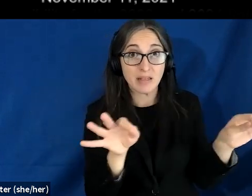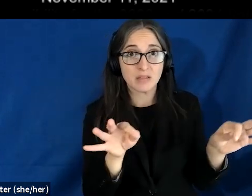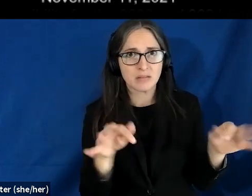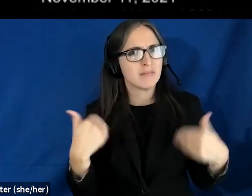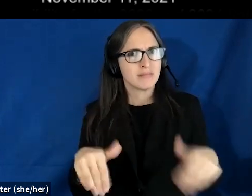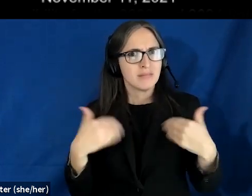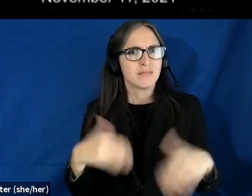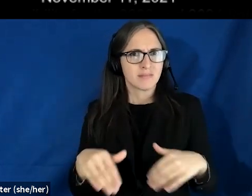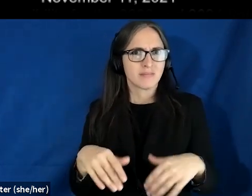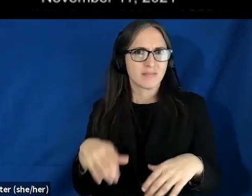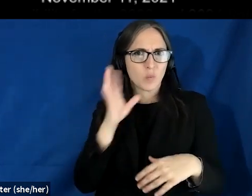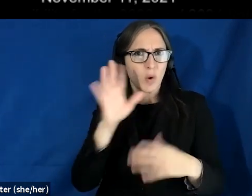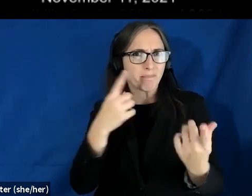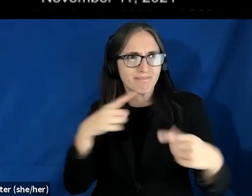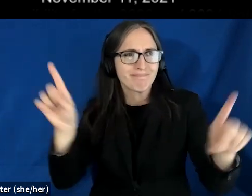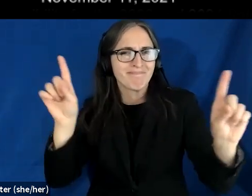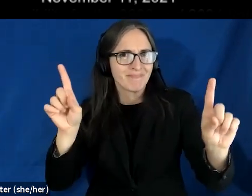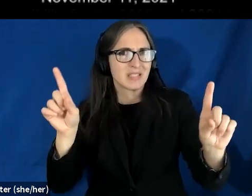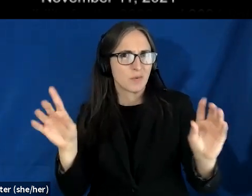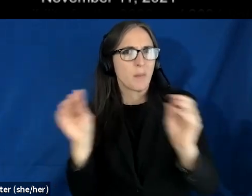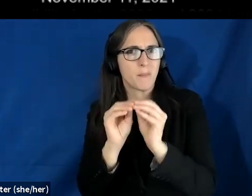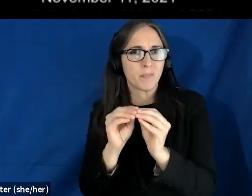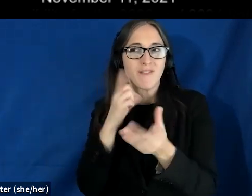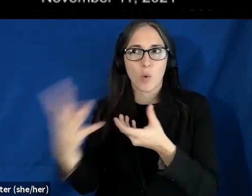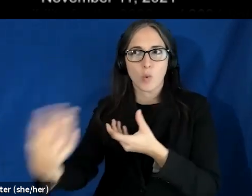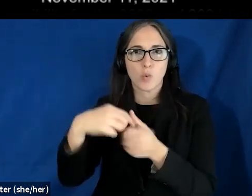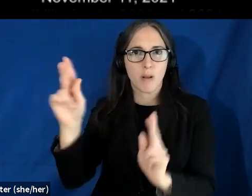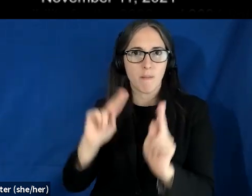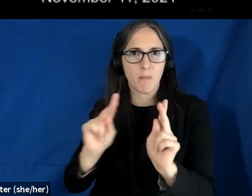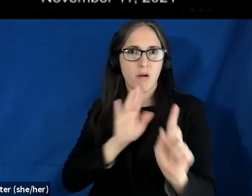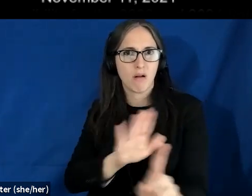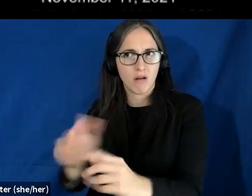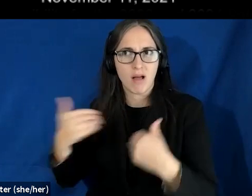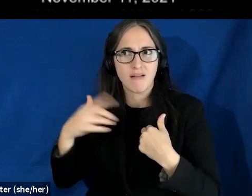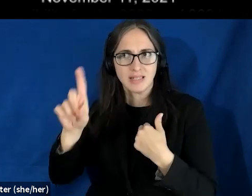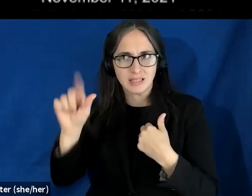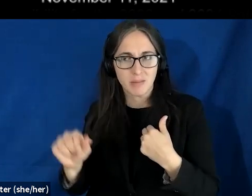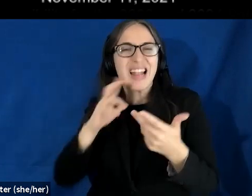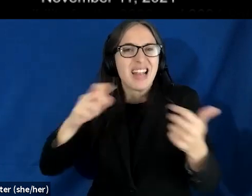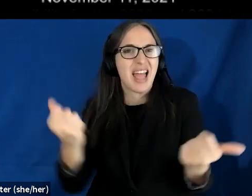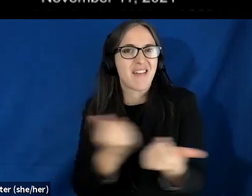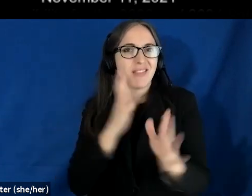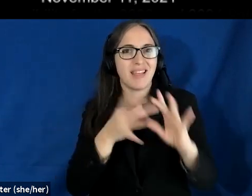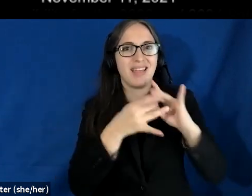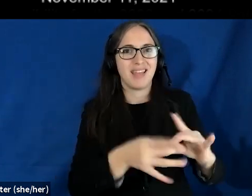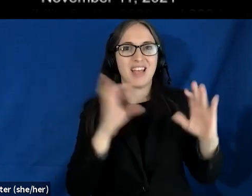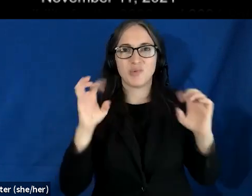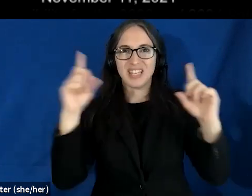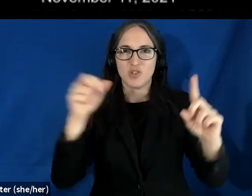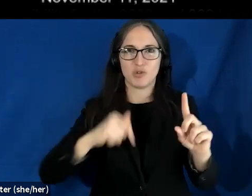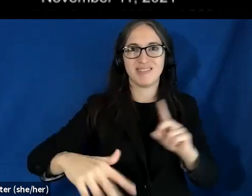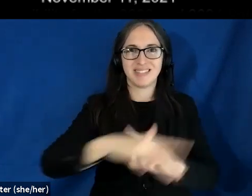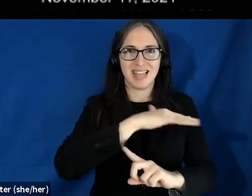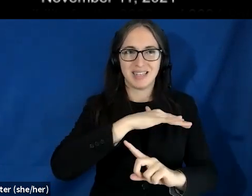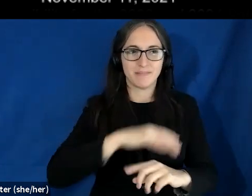things inclusive of people with disabilities in everything that we do in an educational setting. So provide multiple